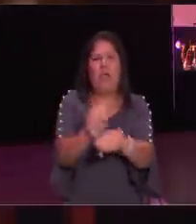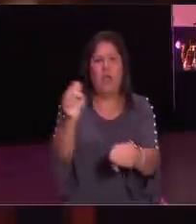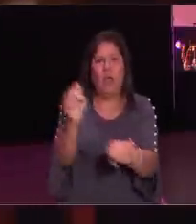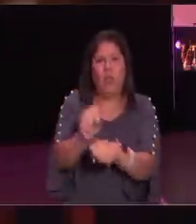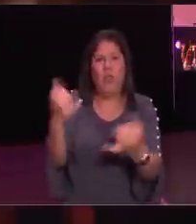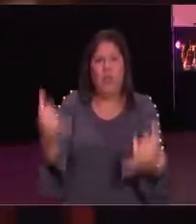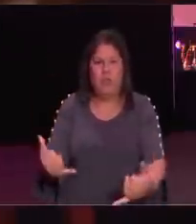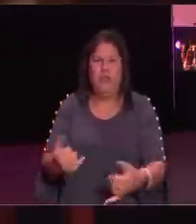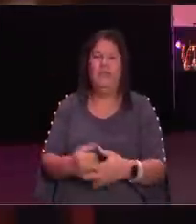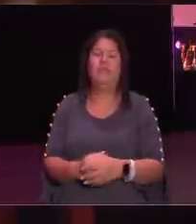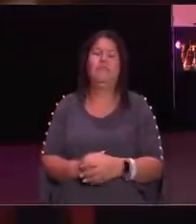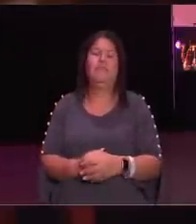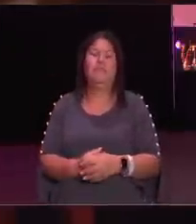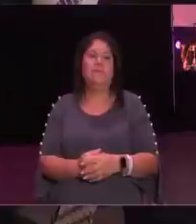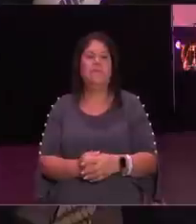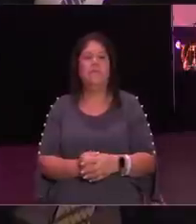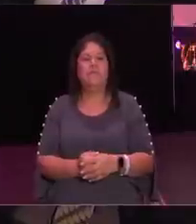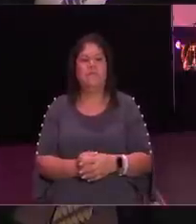field.